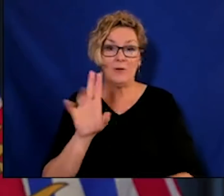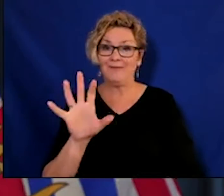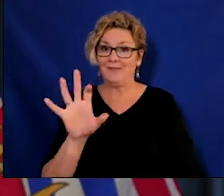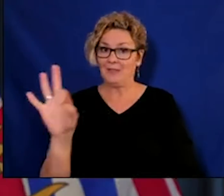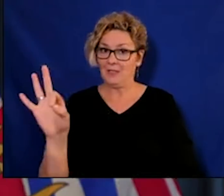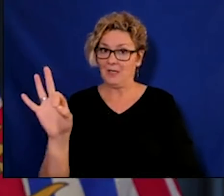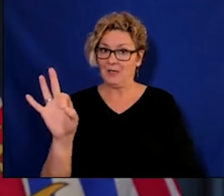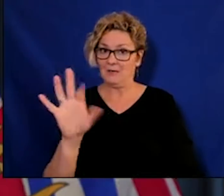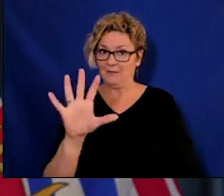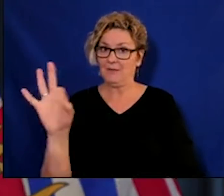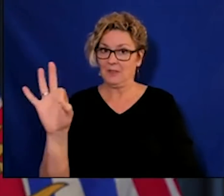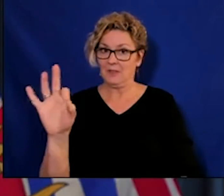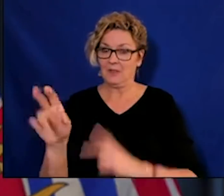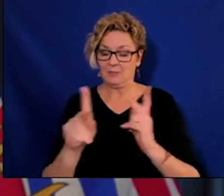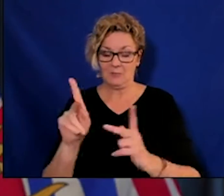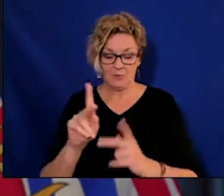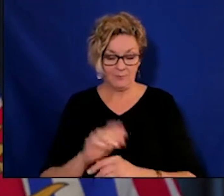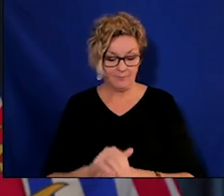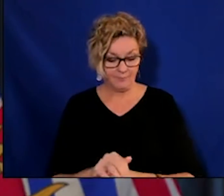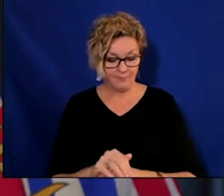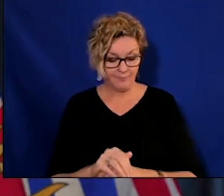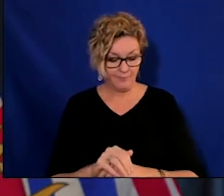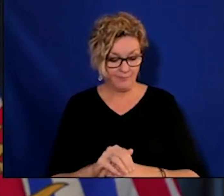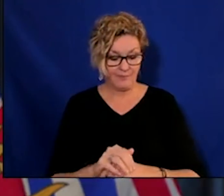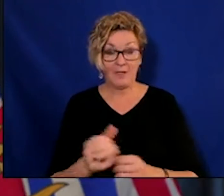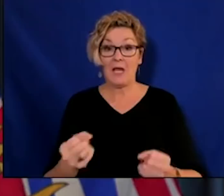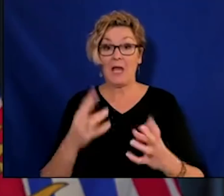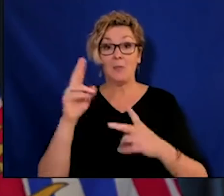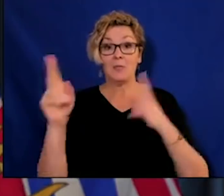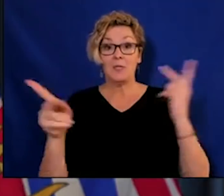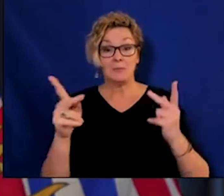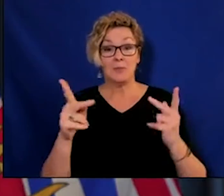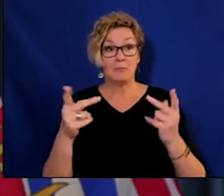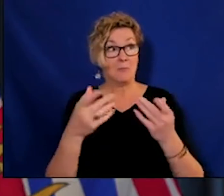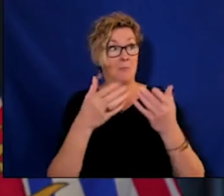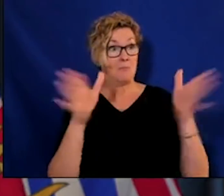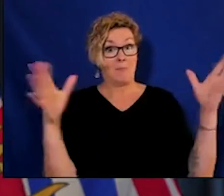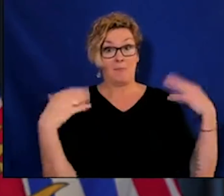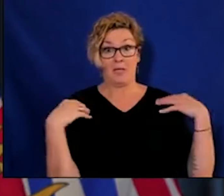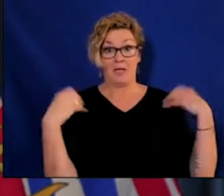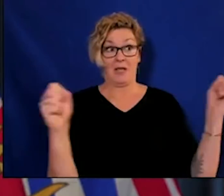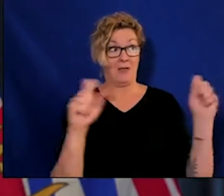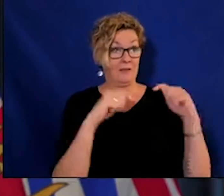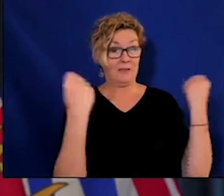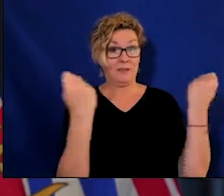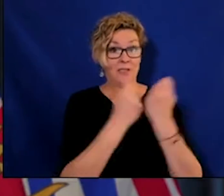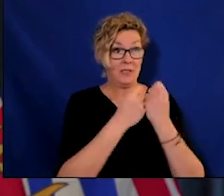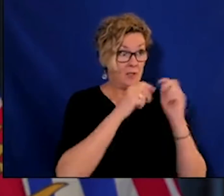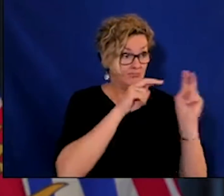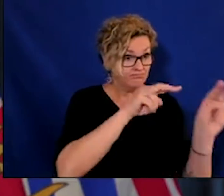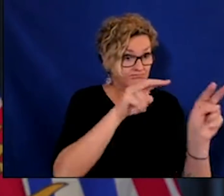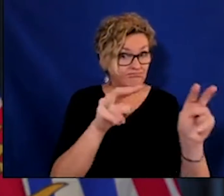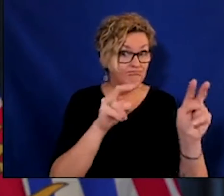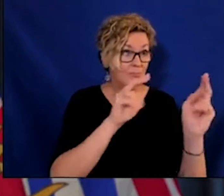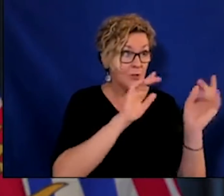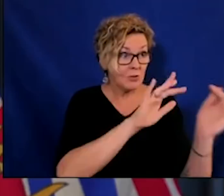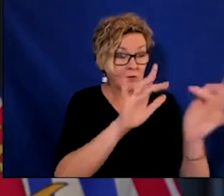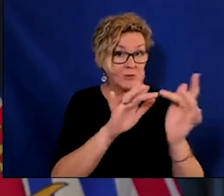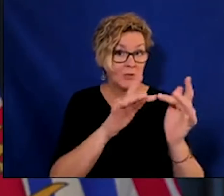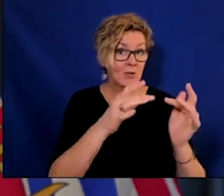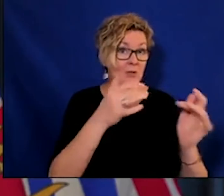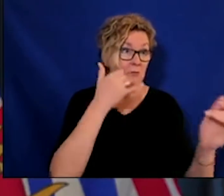We have 10,200 people under active public health monitoring and 19,069 who have recovered